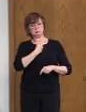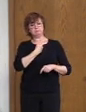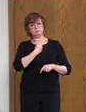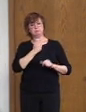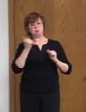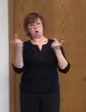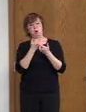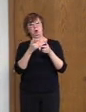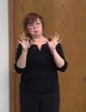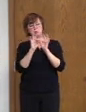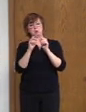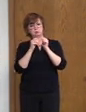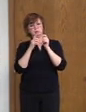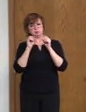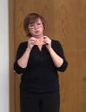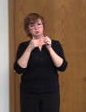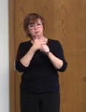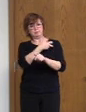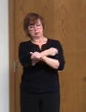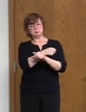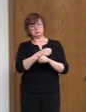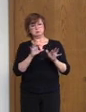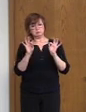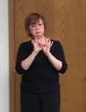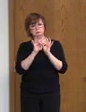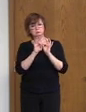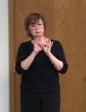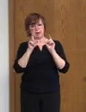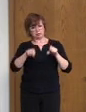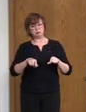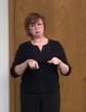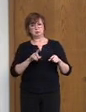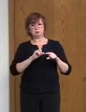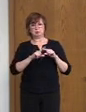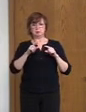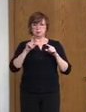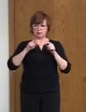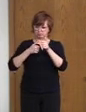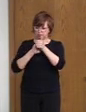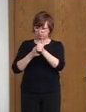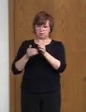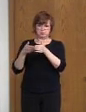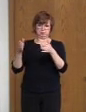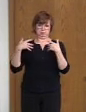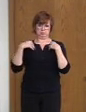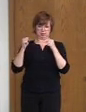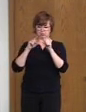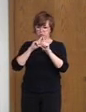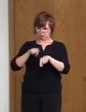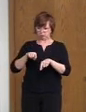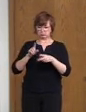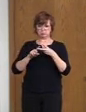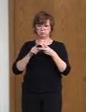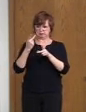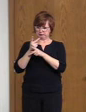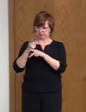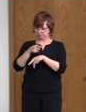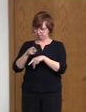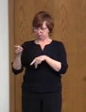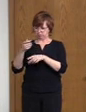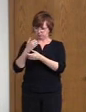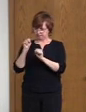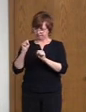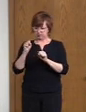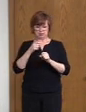all need to follow the public health orders and the guidelines that are in place to keep ourselves and to keep others safe. We all need to